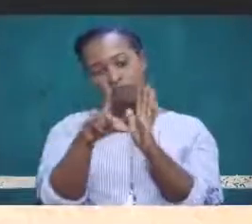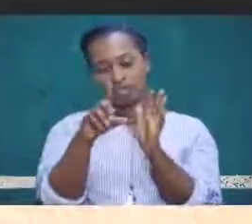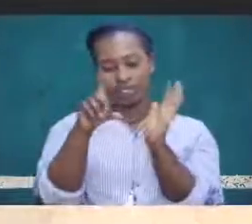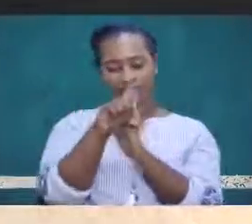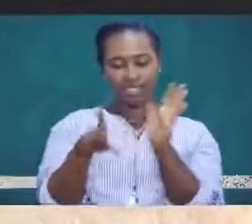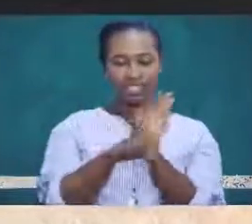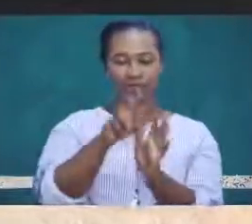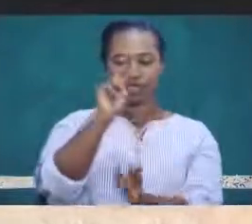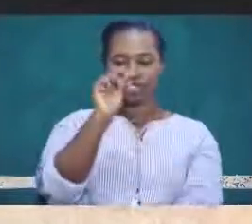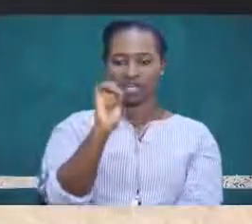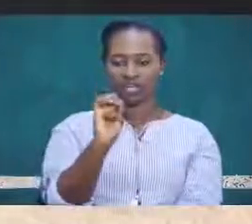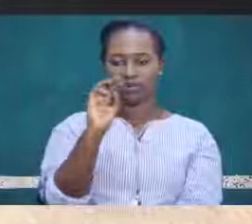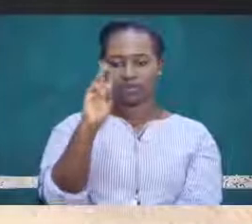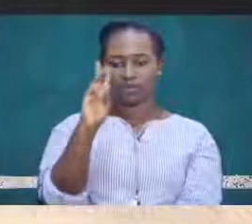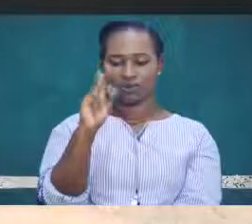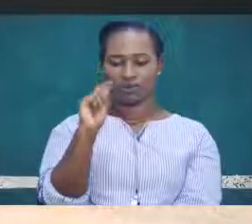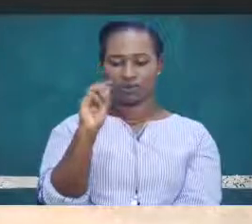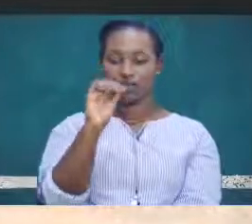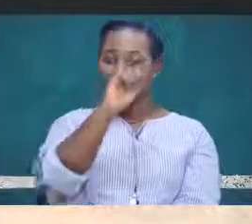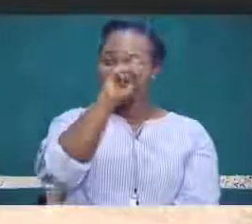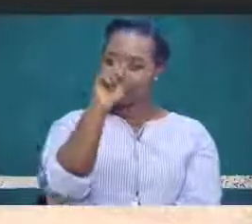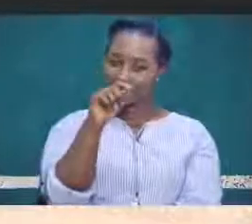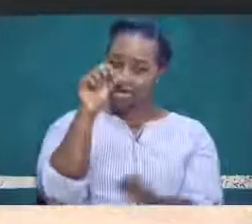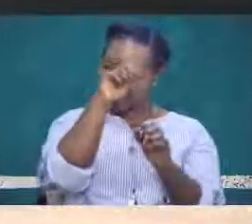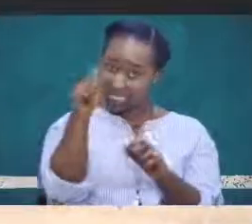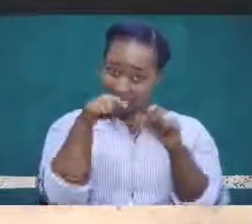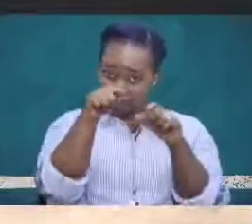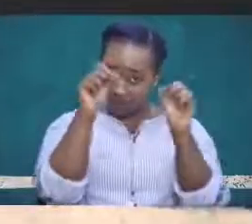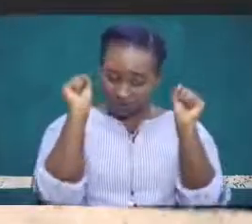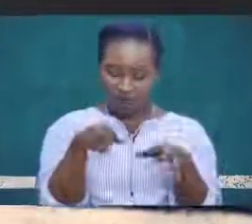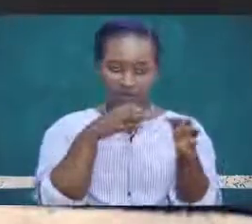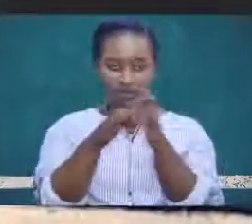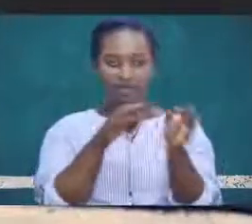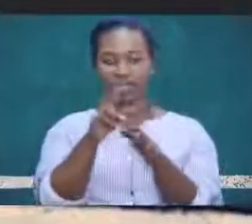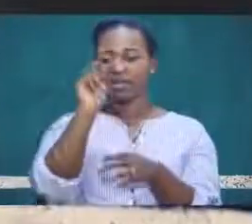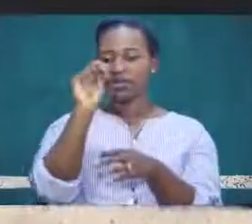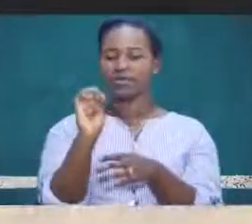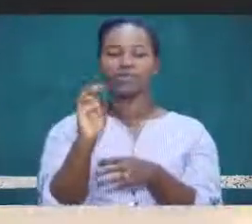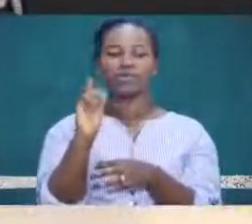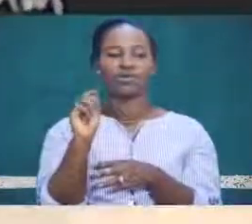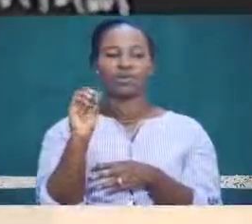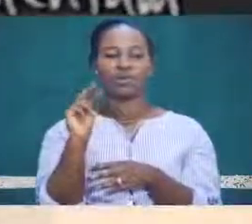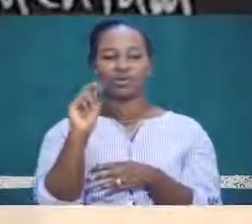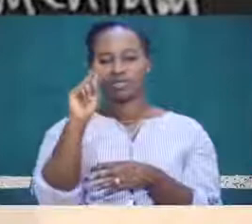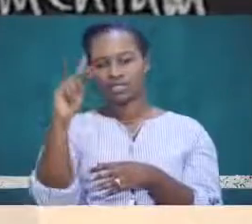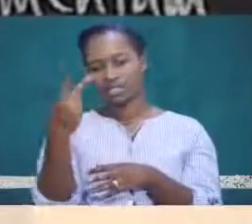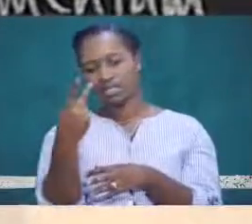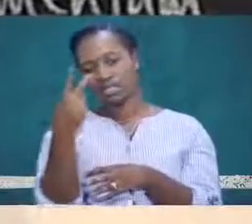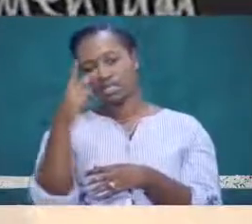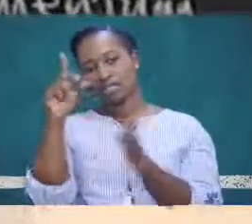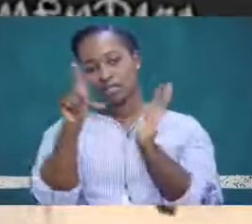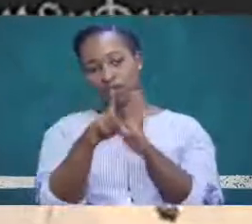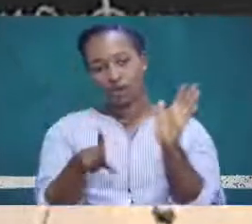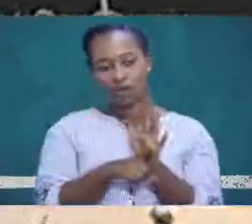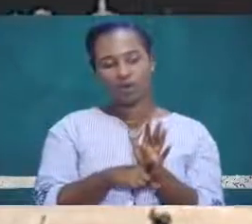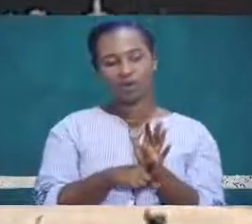motion. Are you able to state Newton's second law of motion? Yes. Either using this or that.